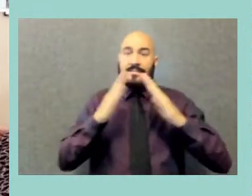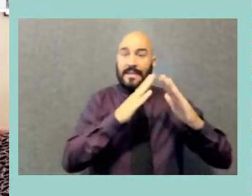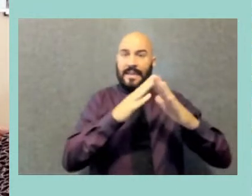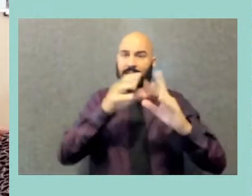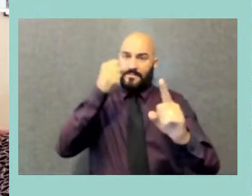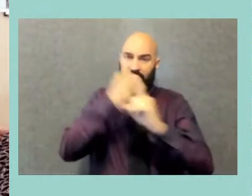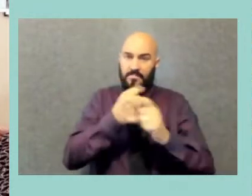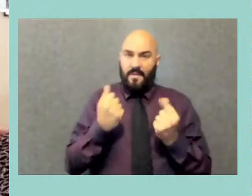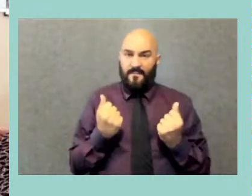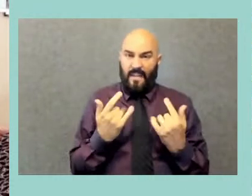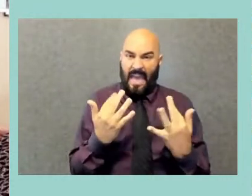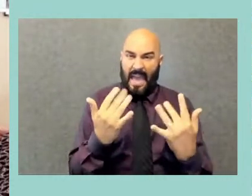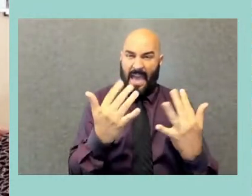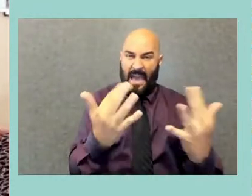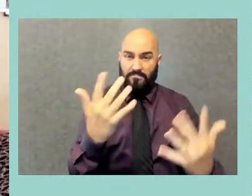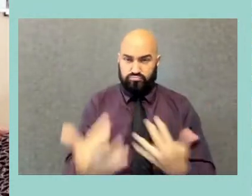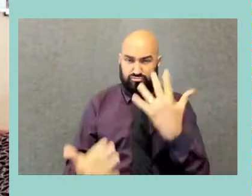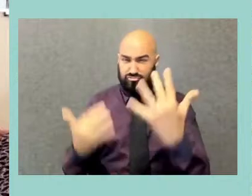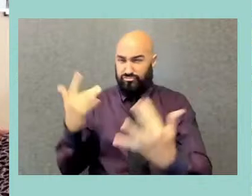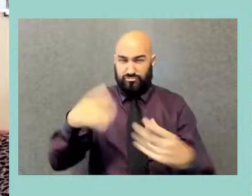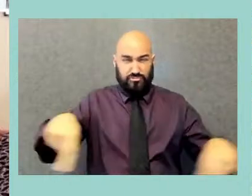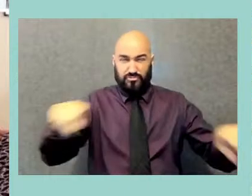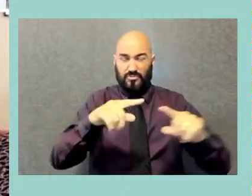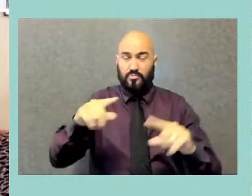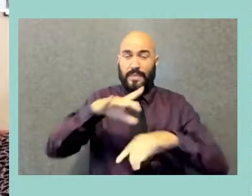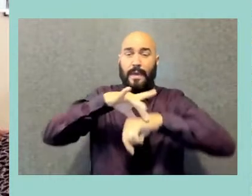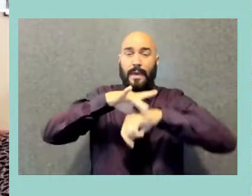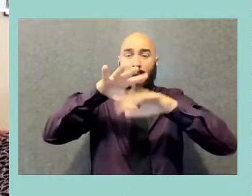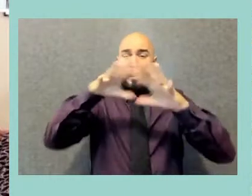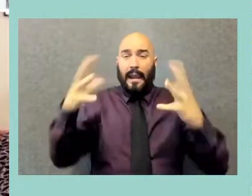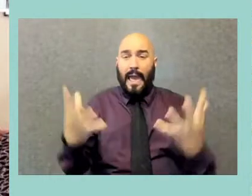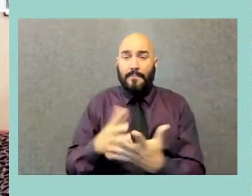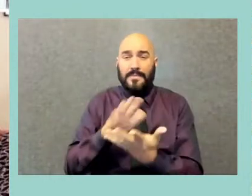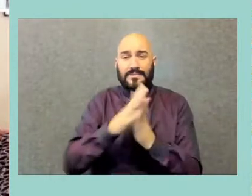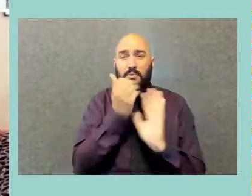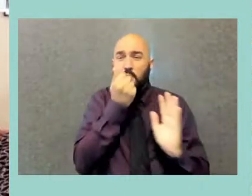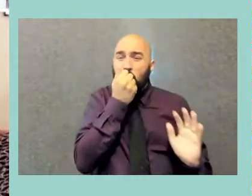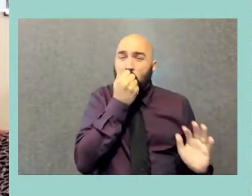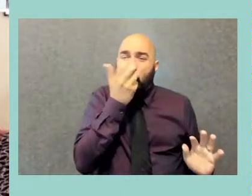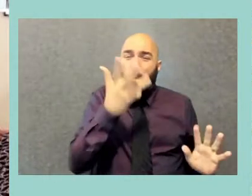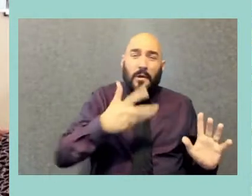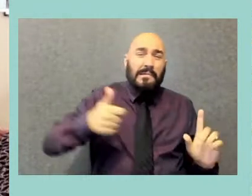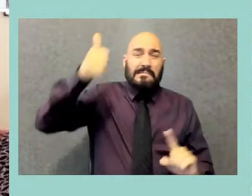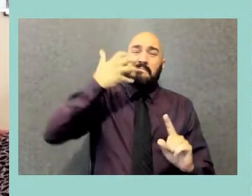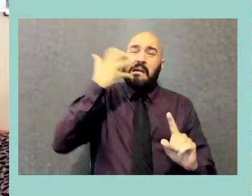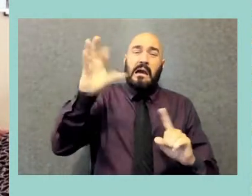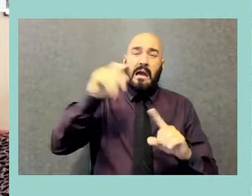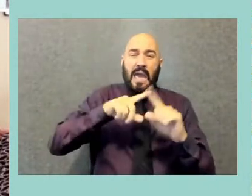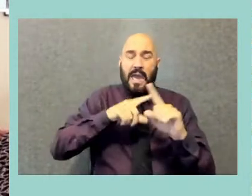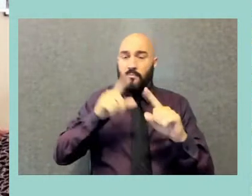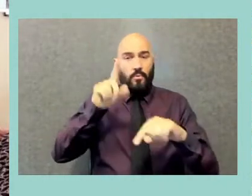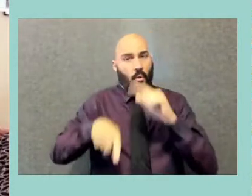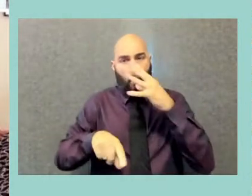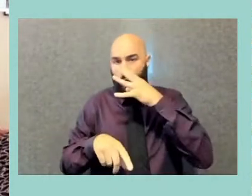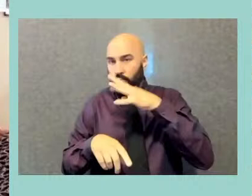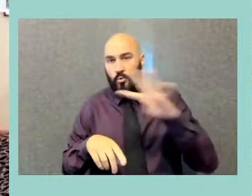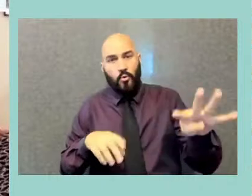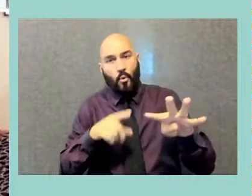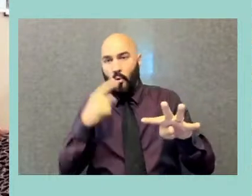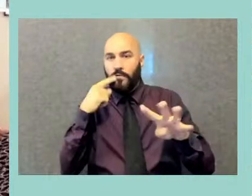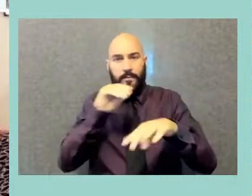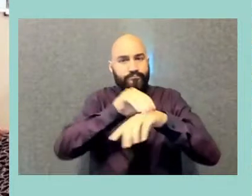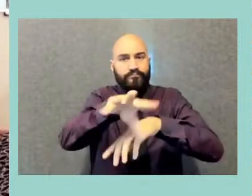warming becoming harder and harder to ignore as they touch the people we love. We are here